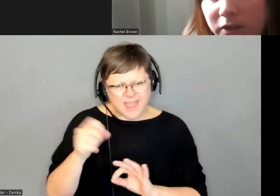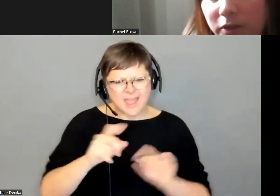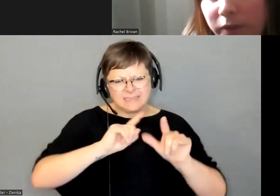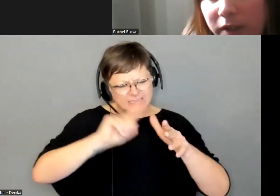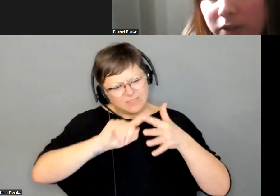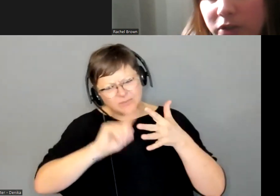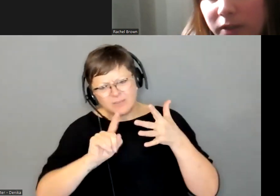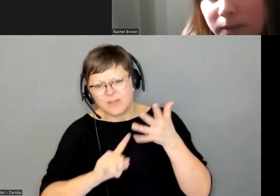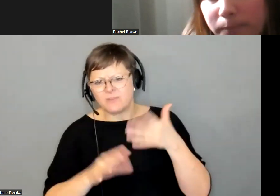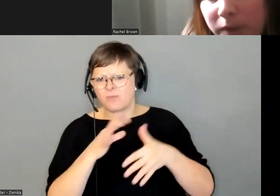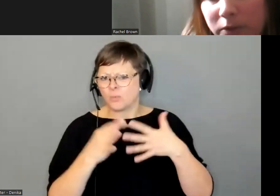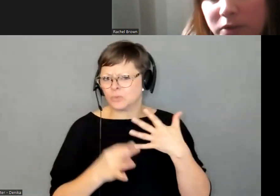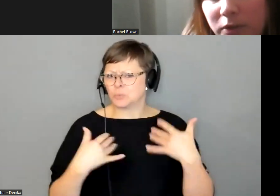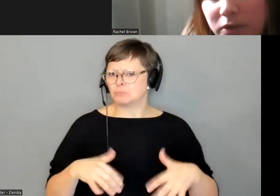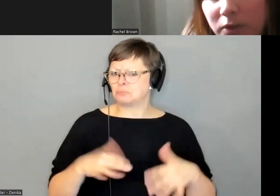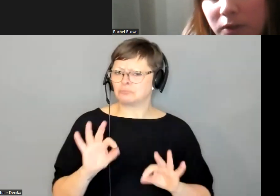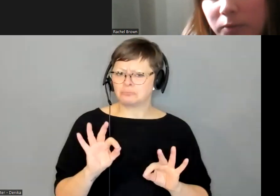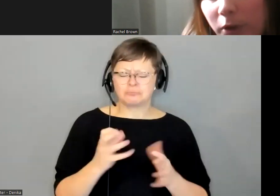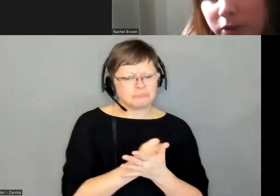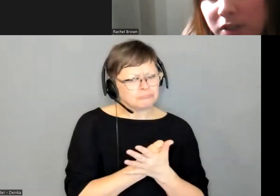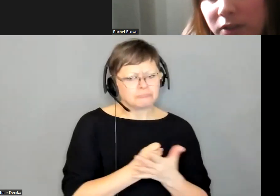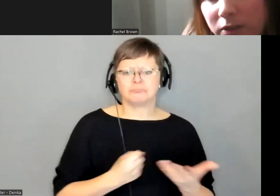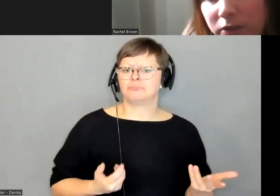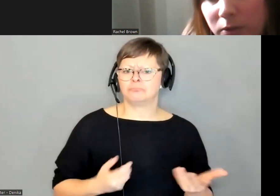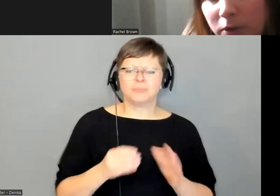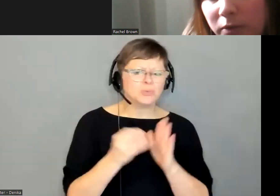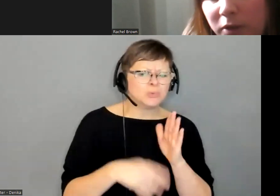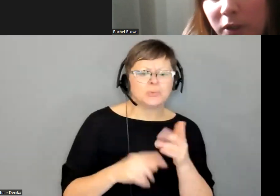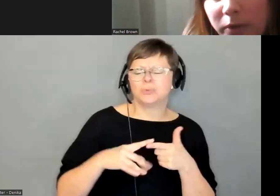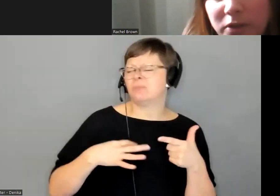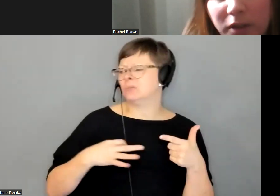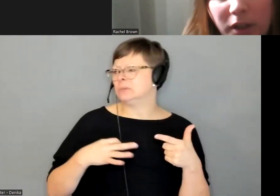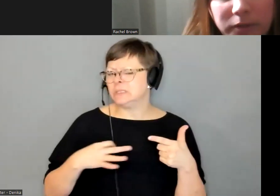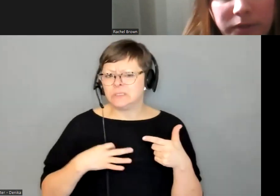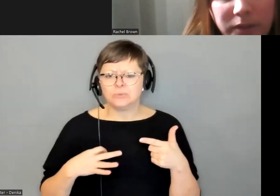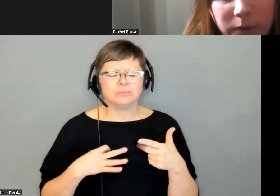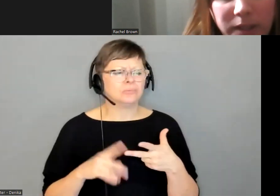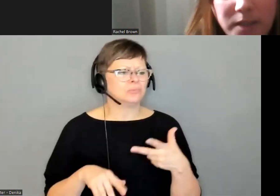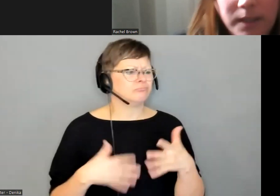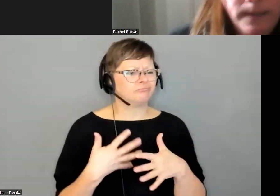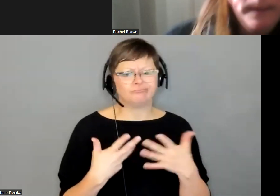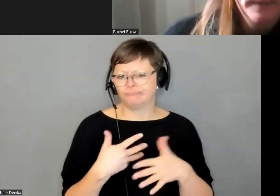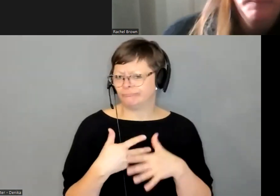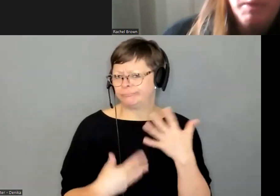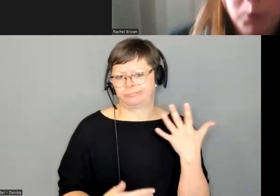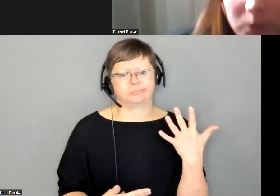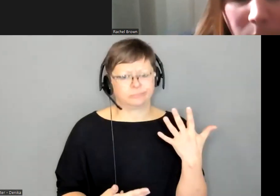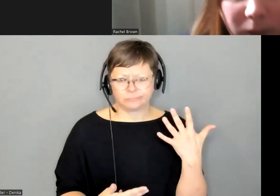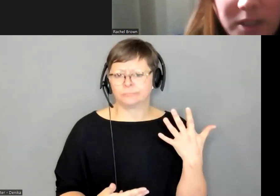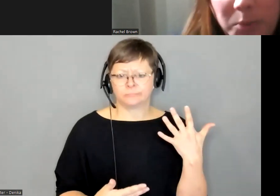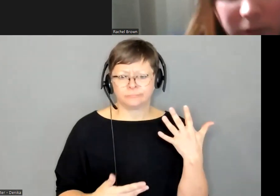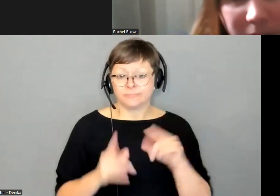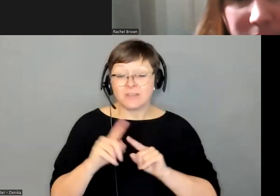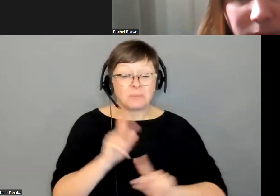things to your advantage. Students or volunteers, or, there's a lot of different people who